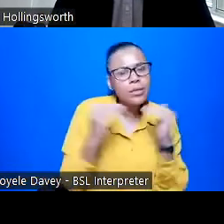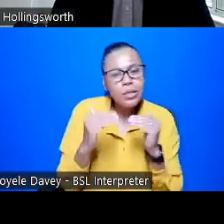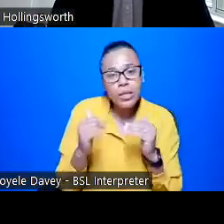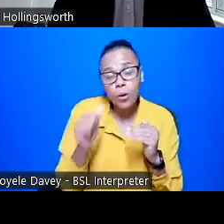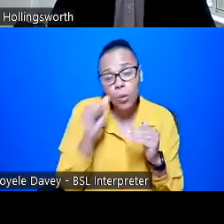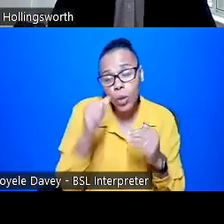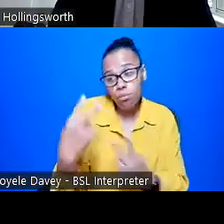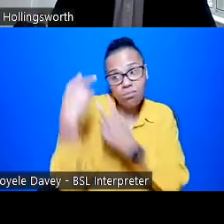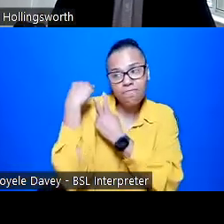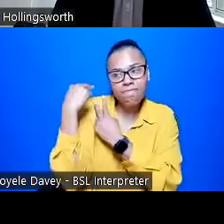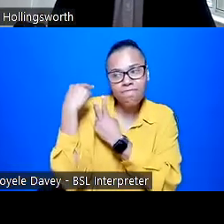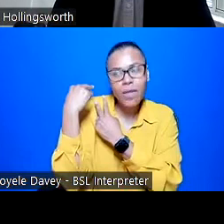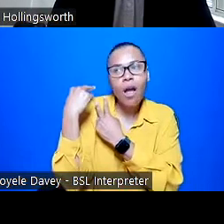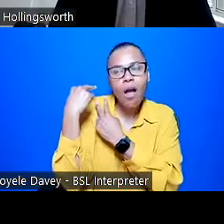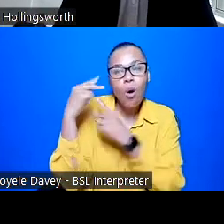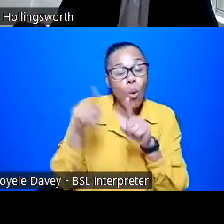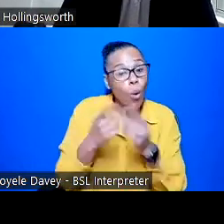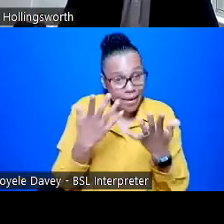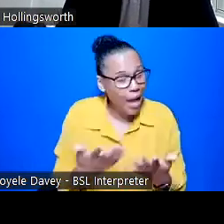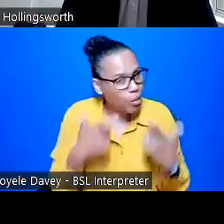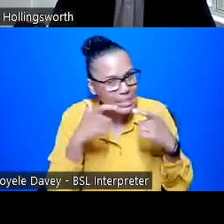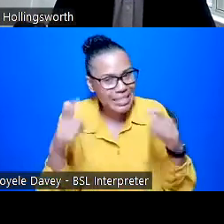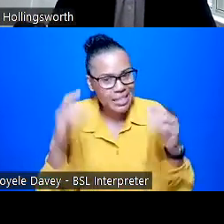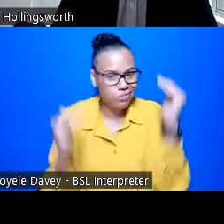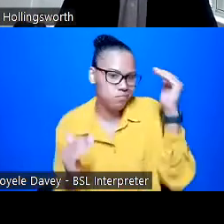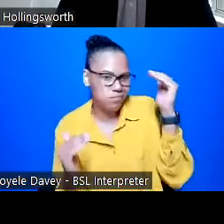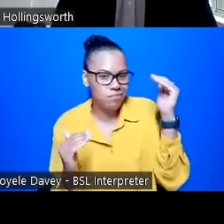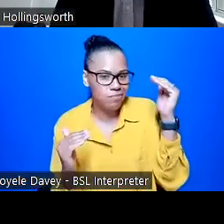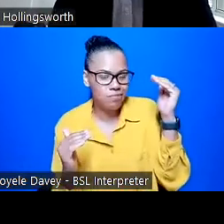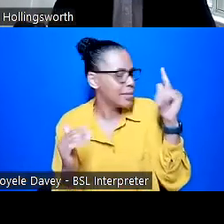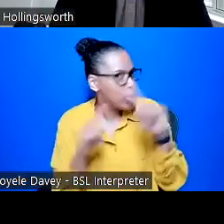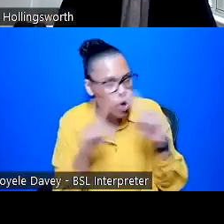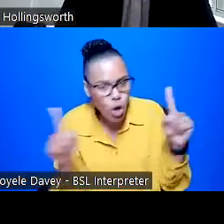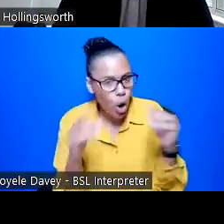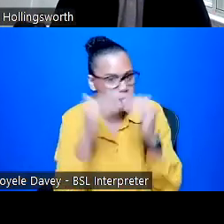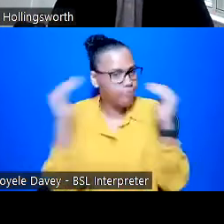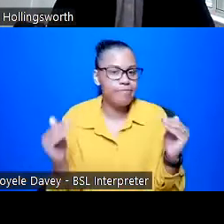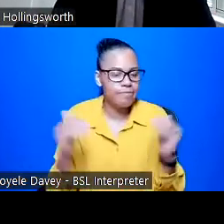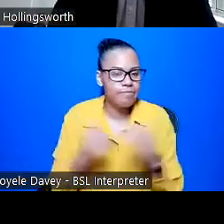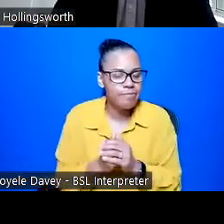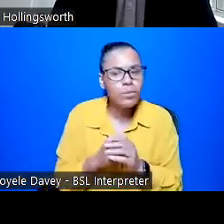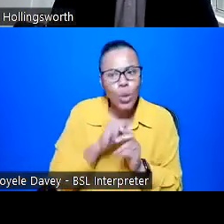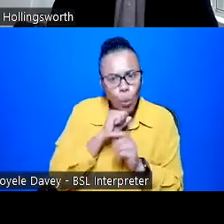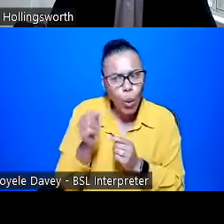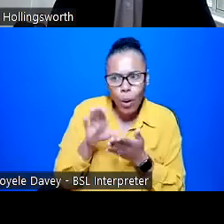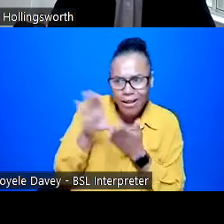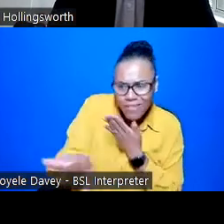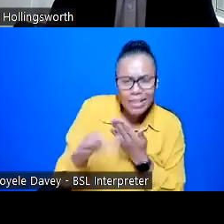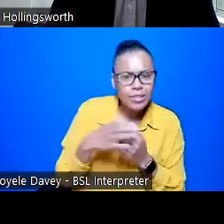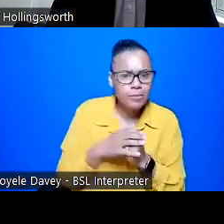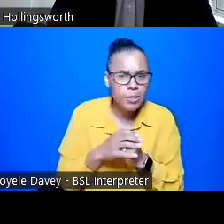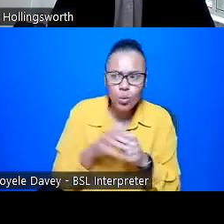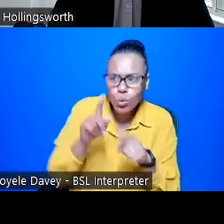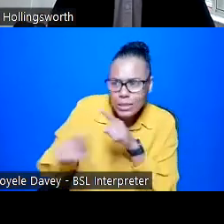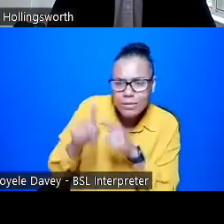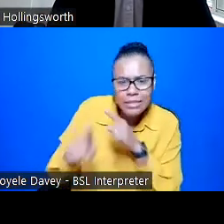a level playing field. Now, we continued to give focus to investments and programs that can support that ambition,